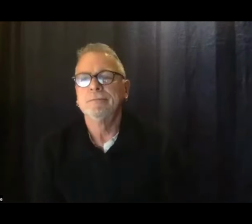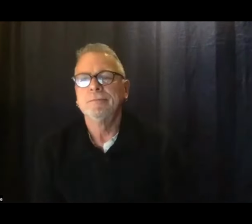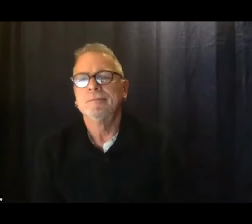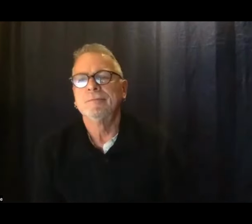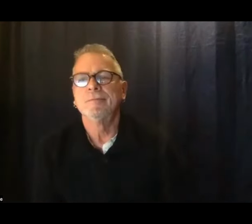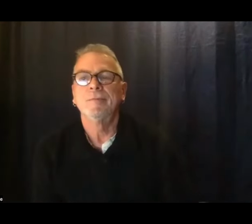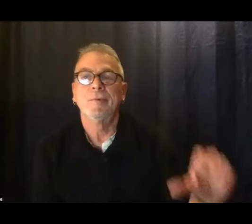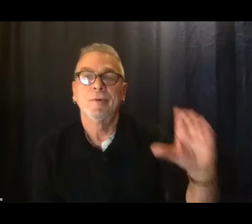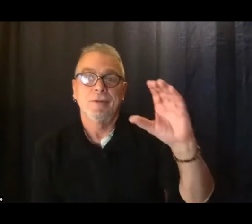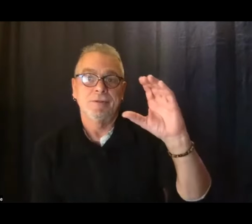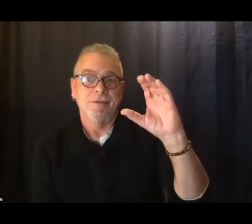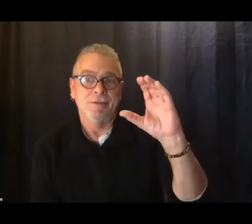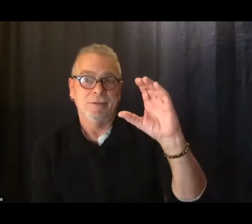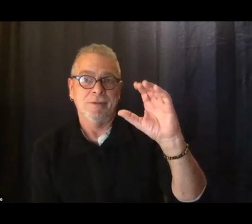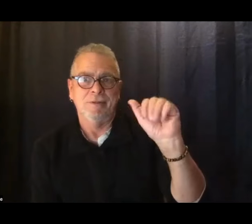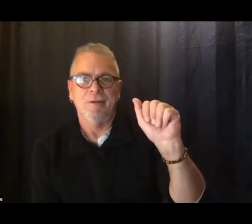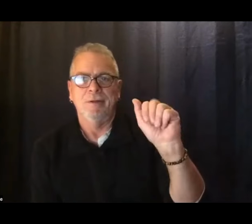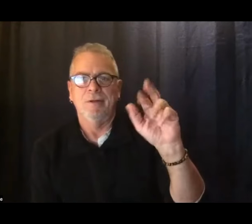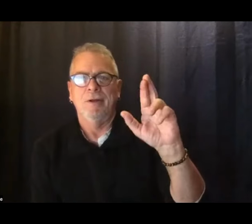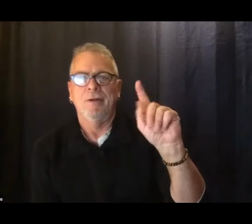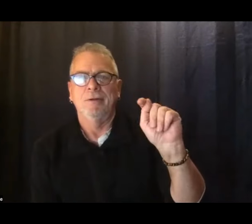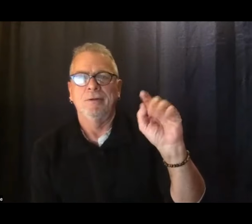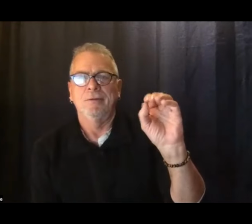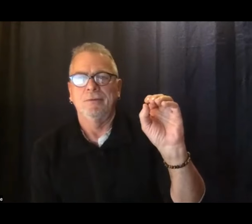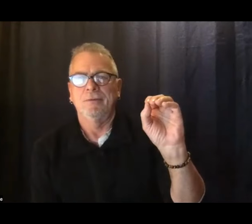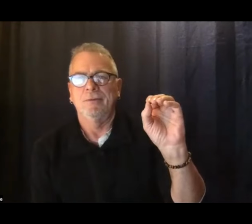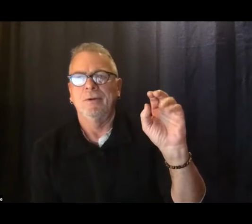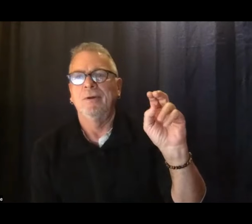and pause it and look at it as you need it.